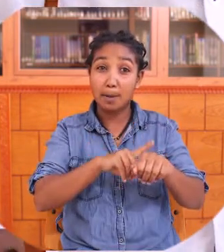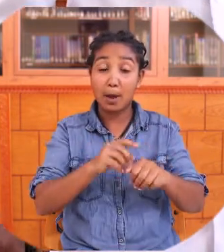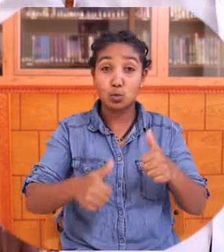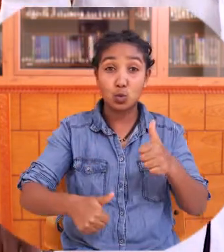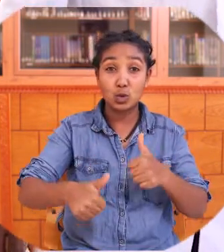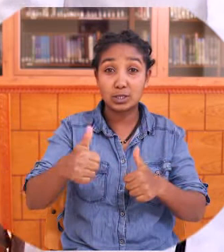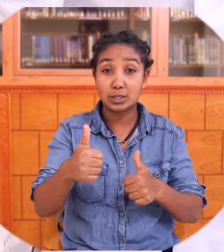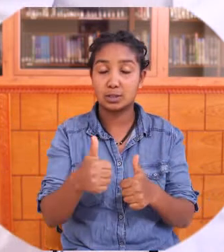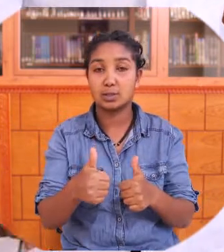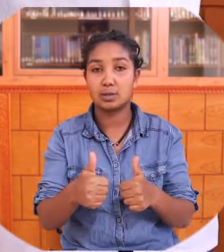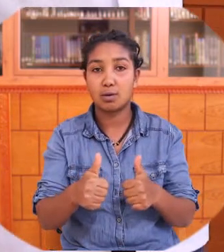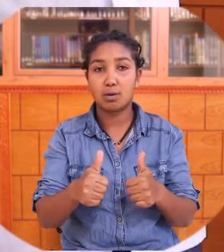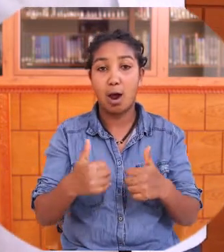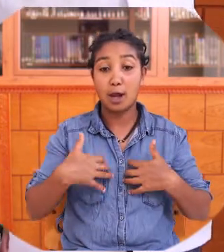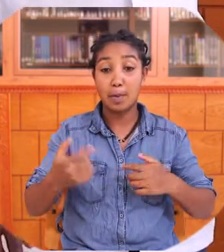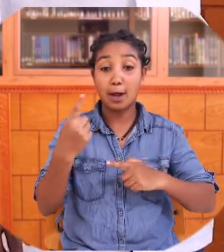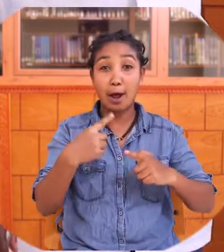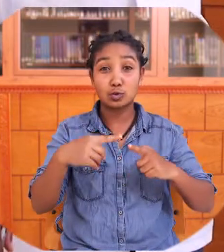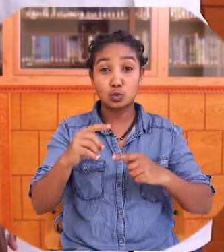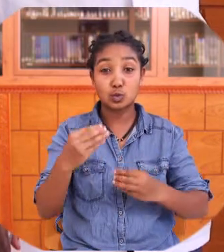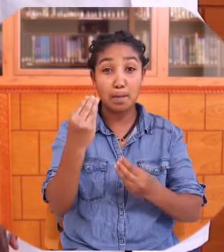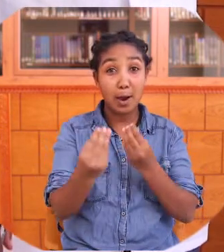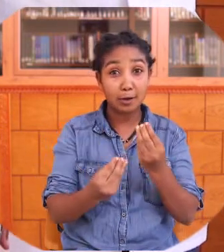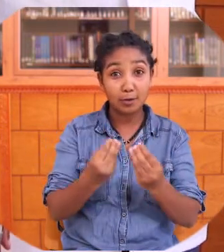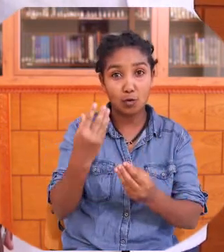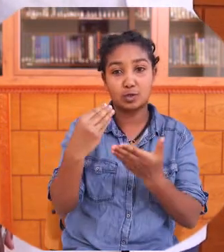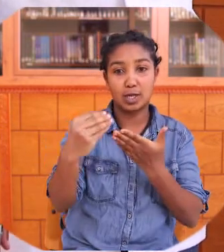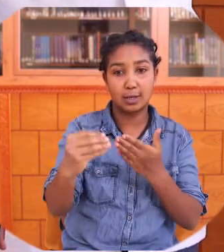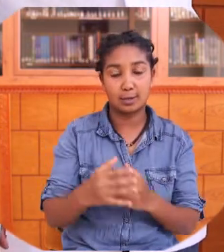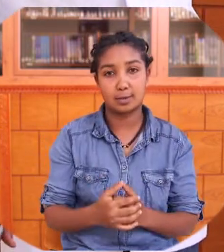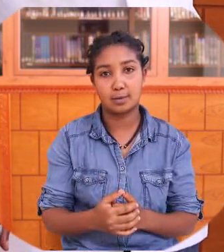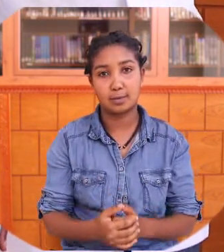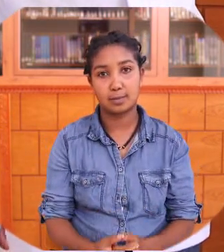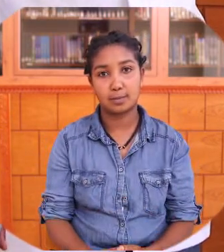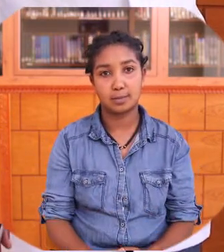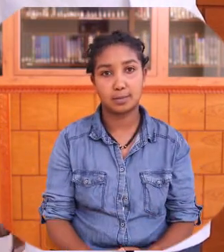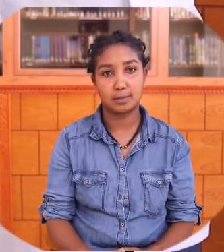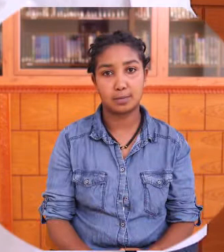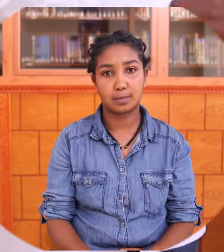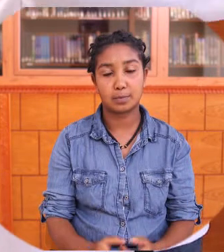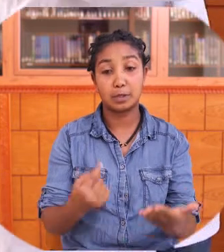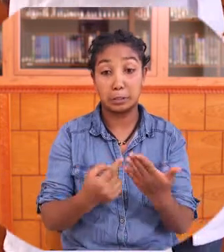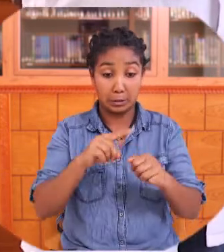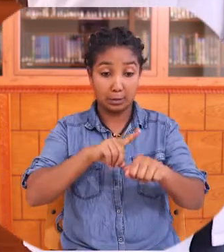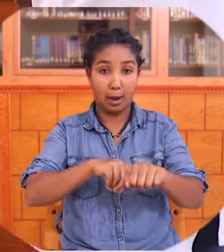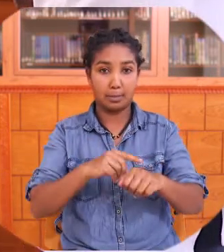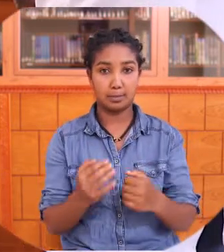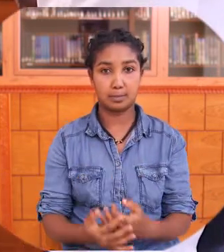animals come to the market for the selling, because this is the time